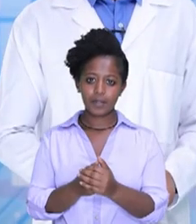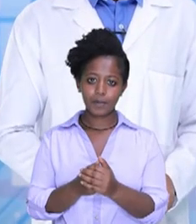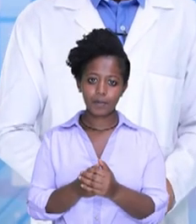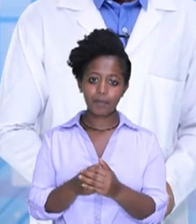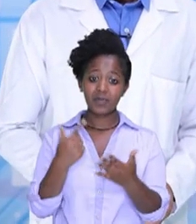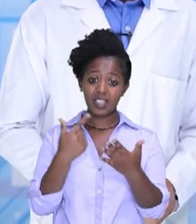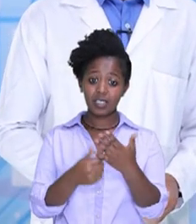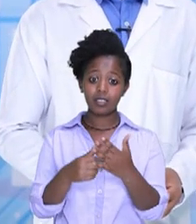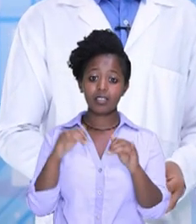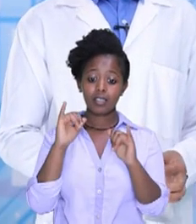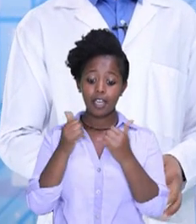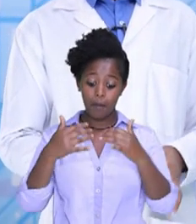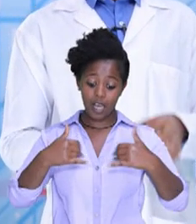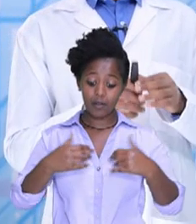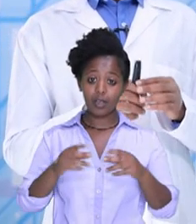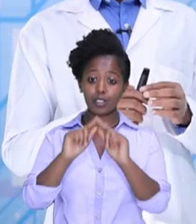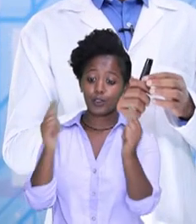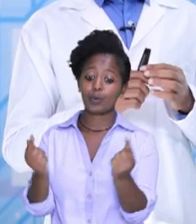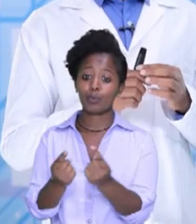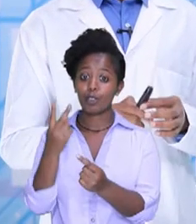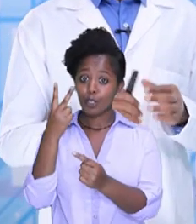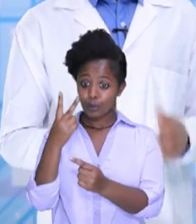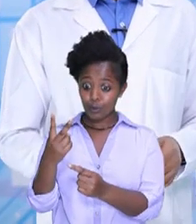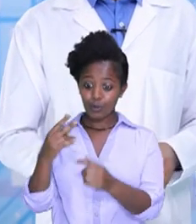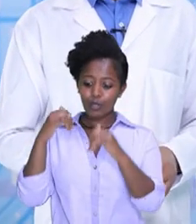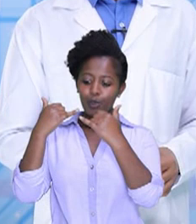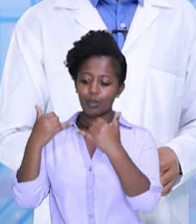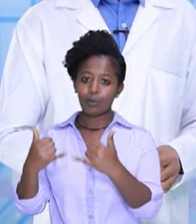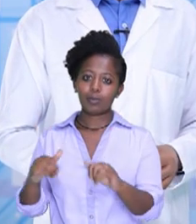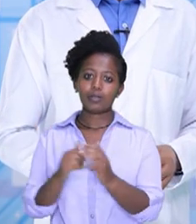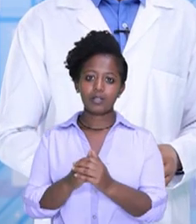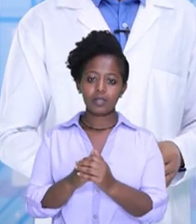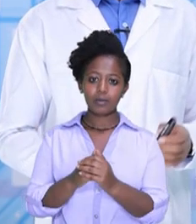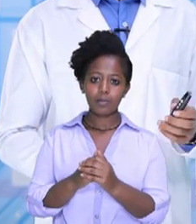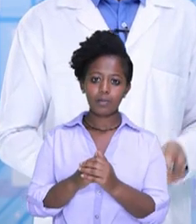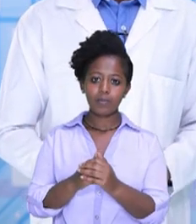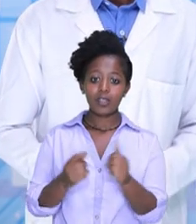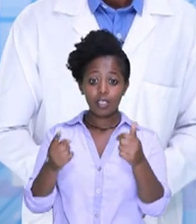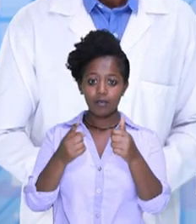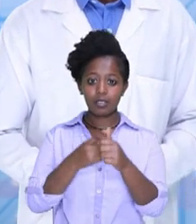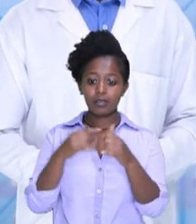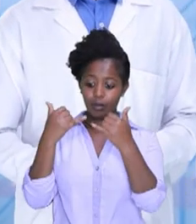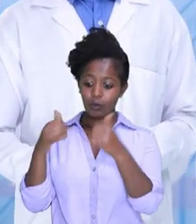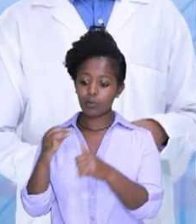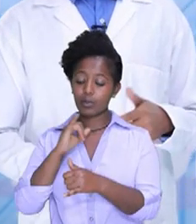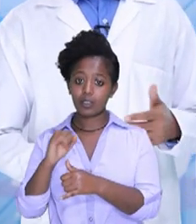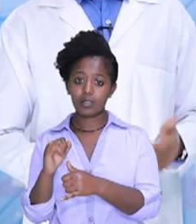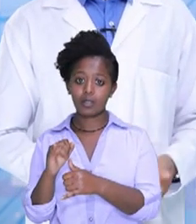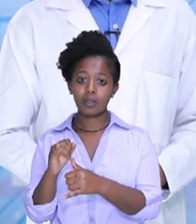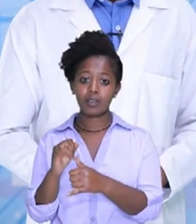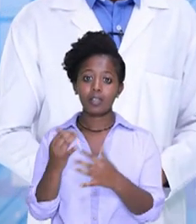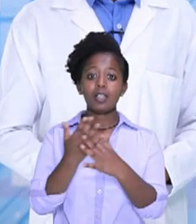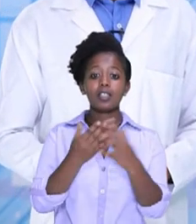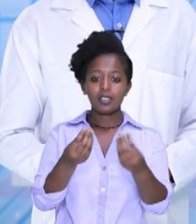These game animals are categorized into two groups again. The first group is